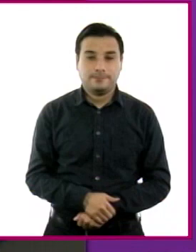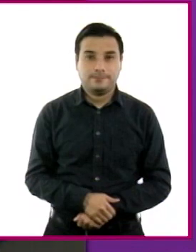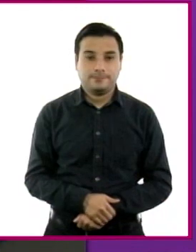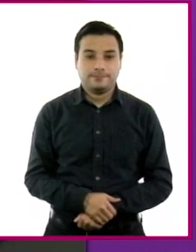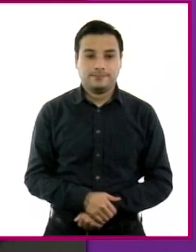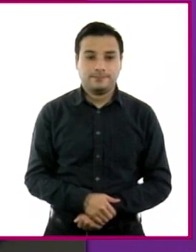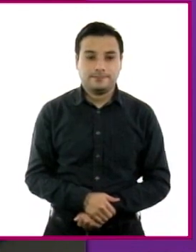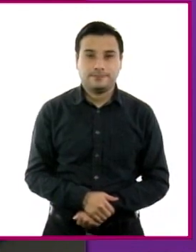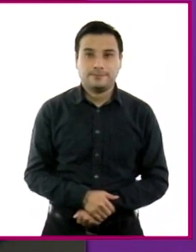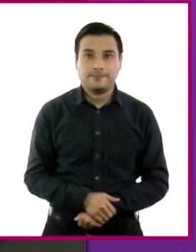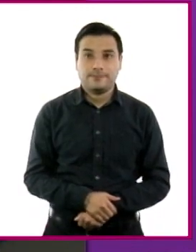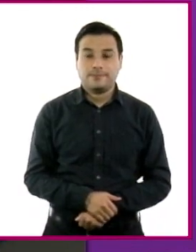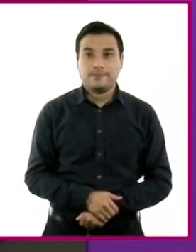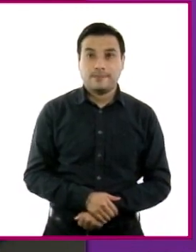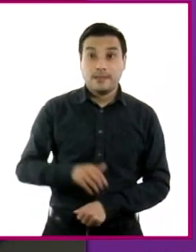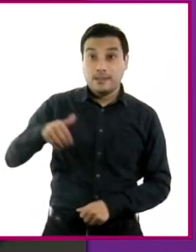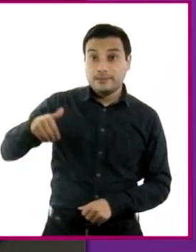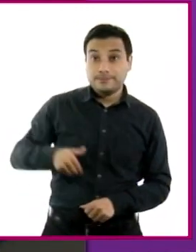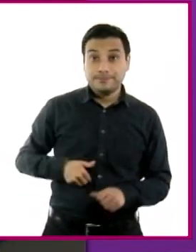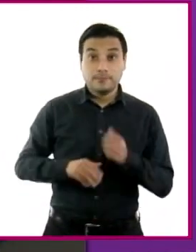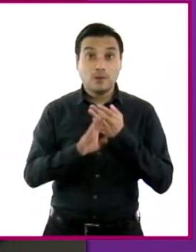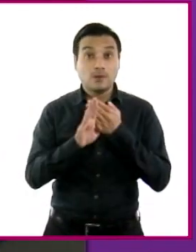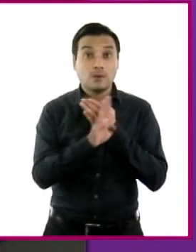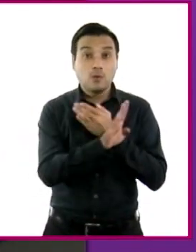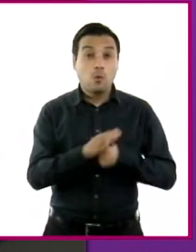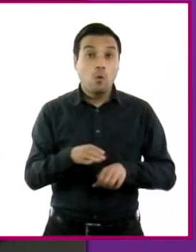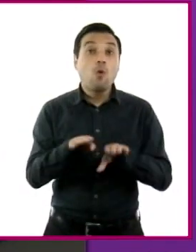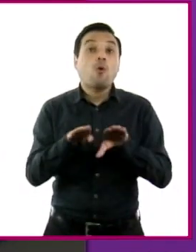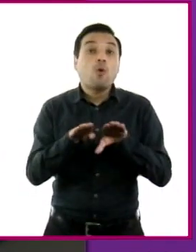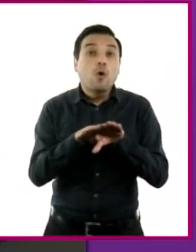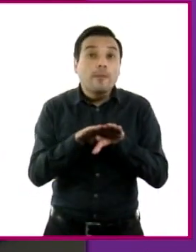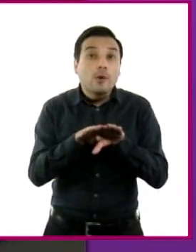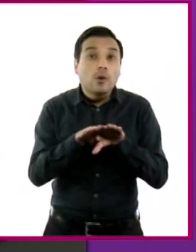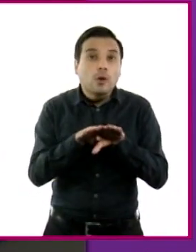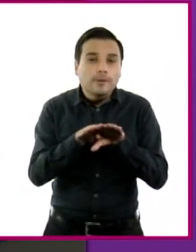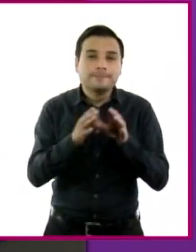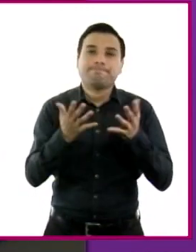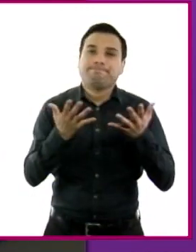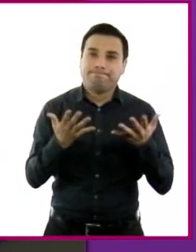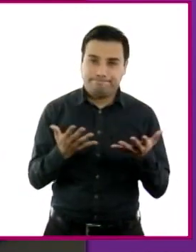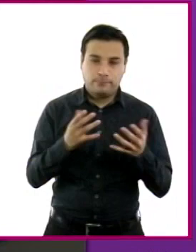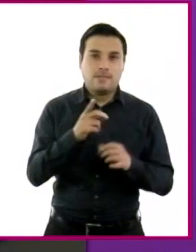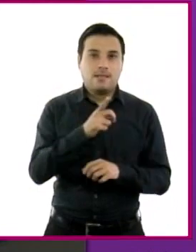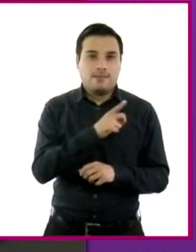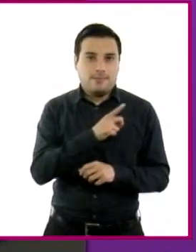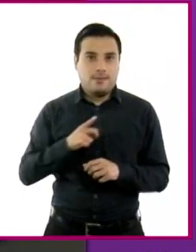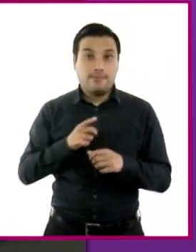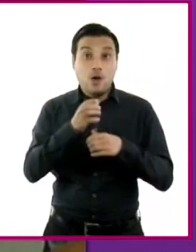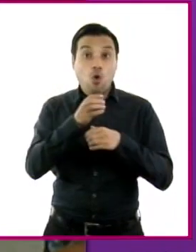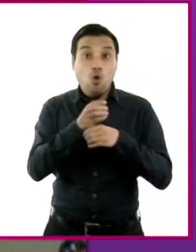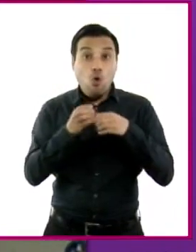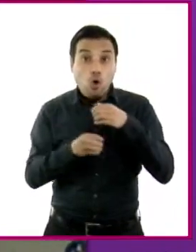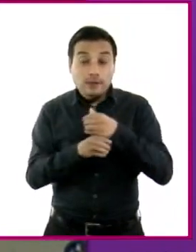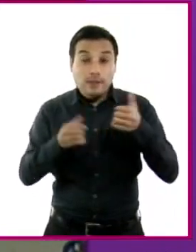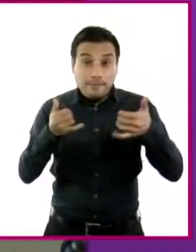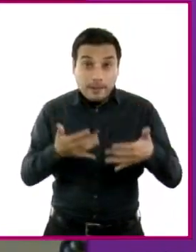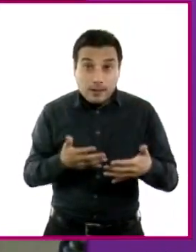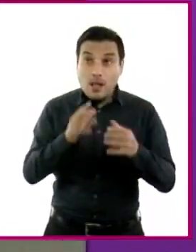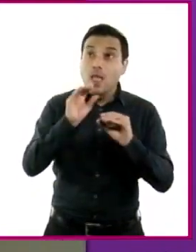To prevent accidents in case of an earthquake, don't leave heavy objects in dangerous